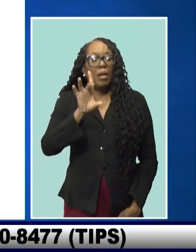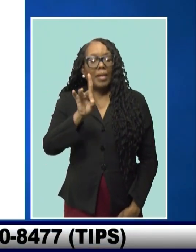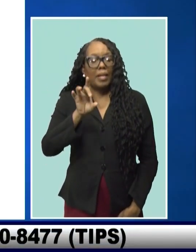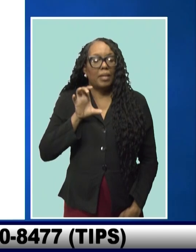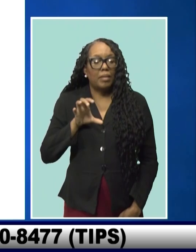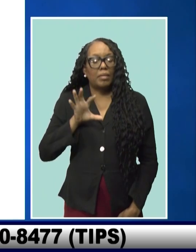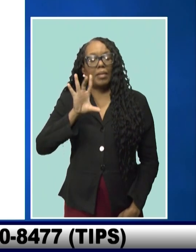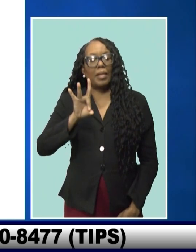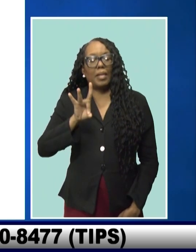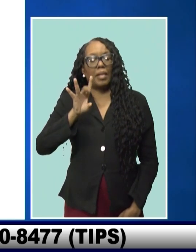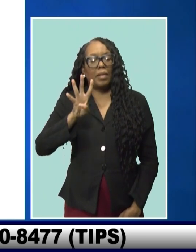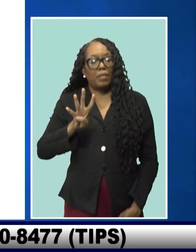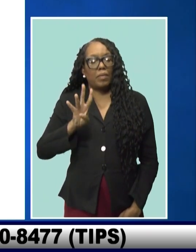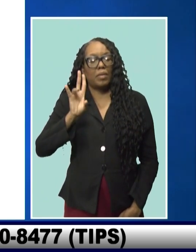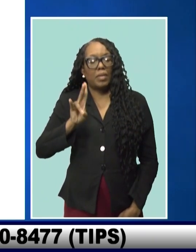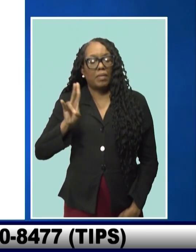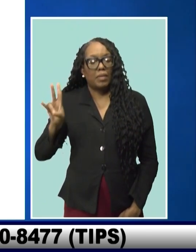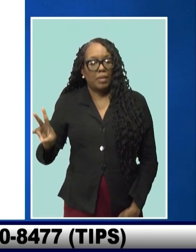at